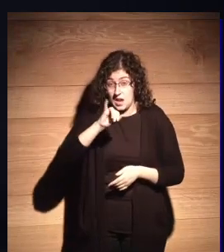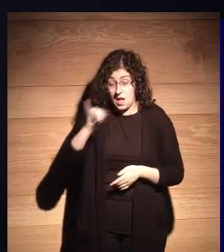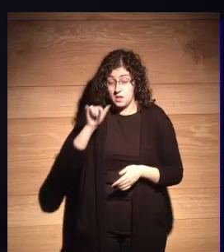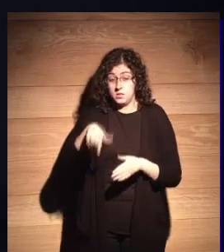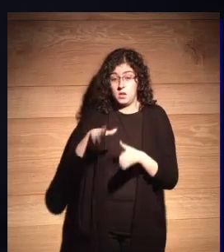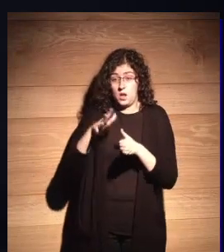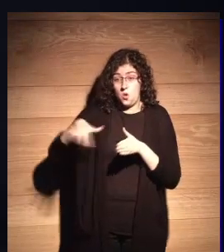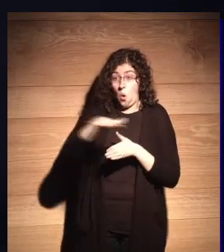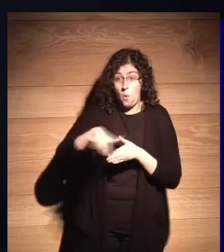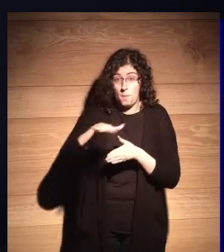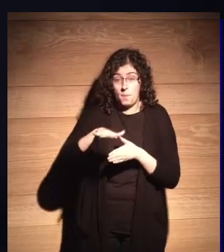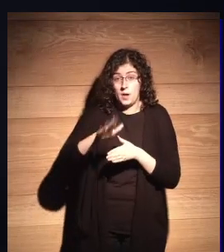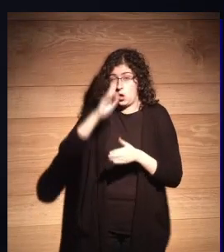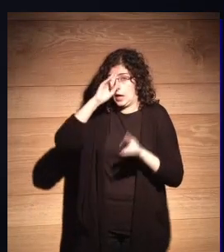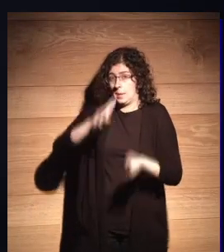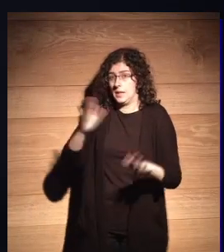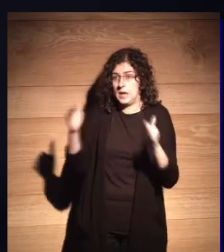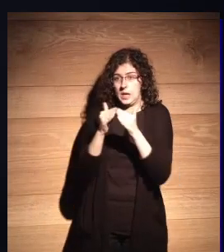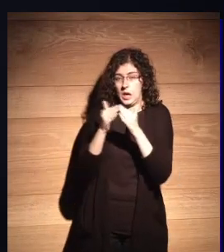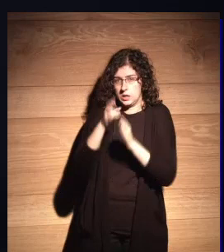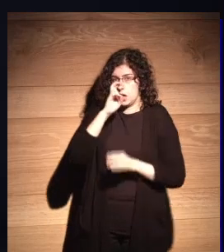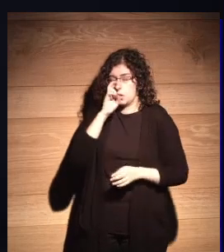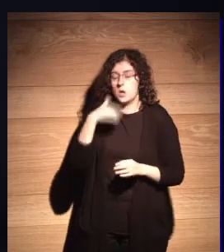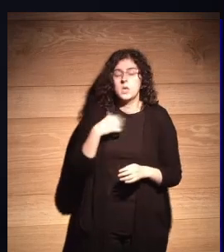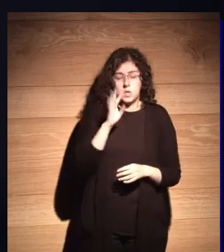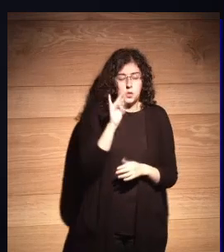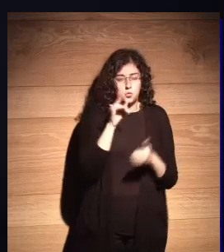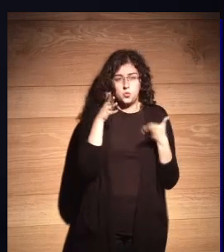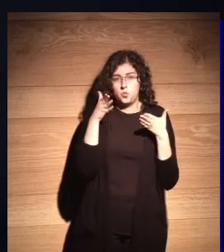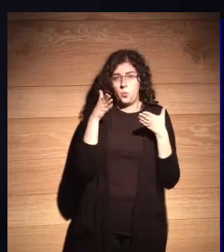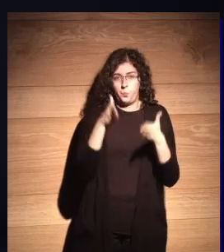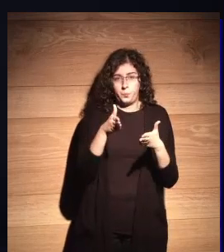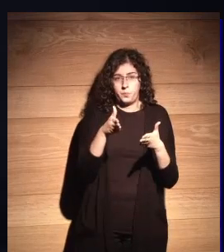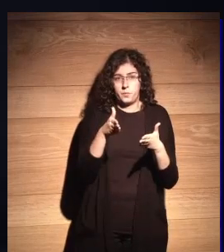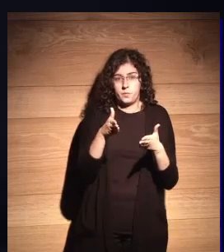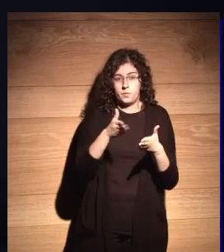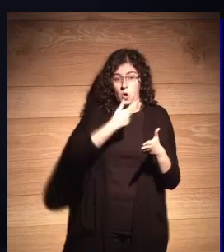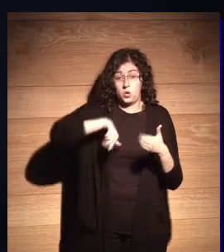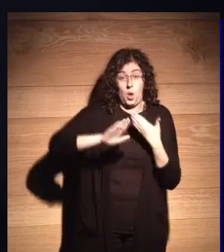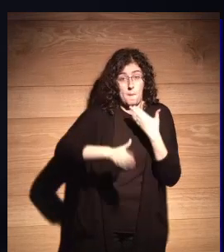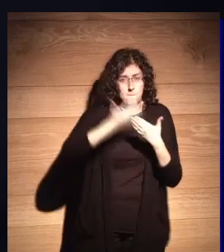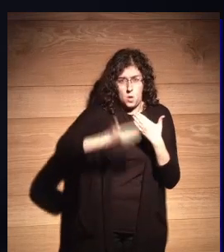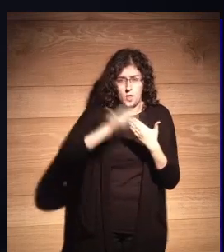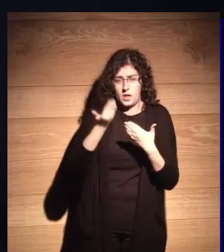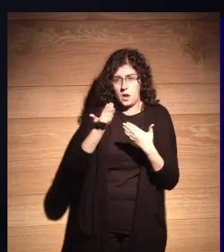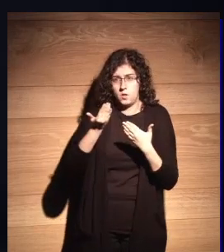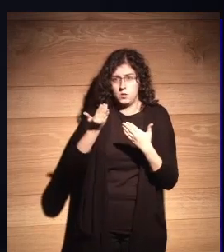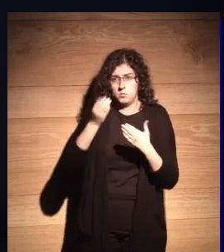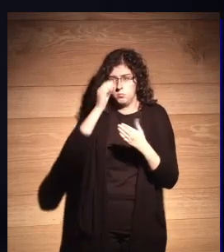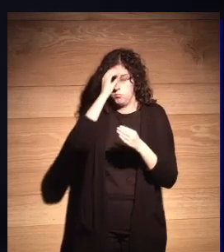approach is to let's modernize, let's have everything be new,